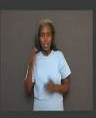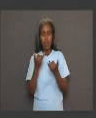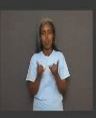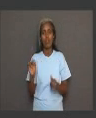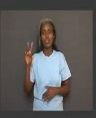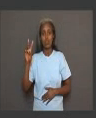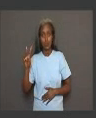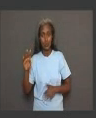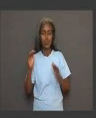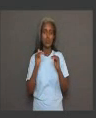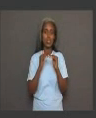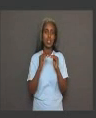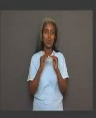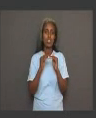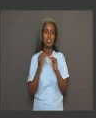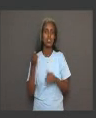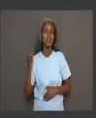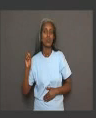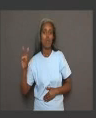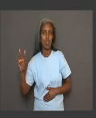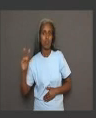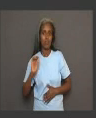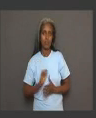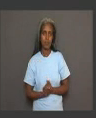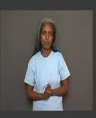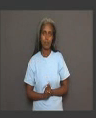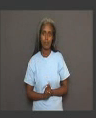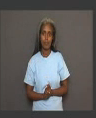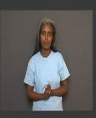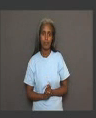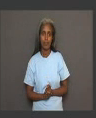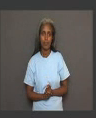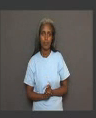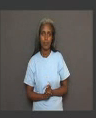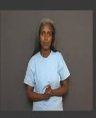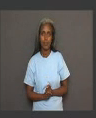N over 2 equals 12.